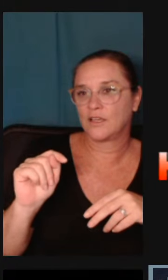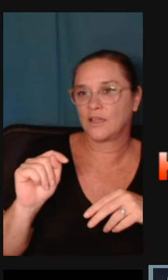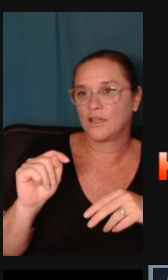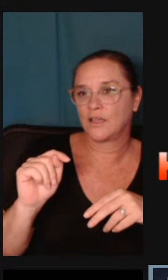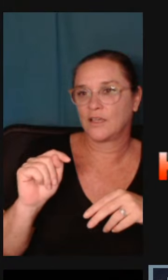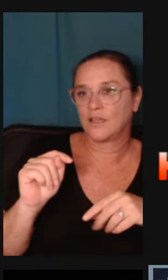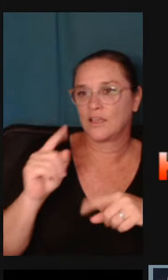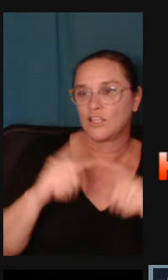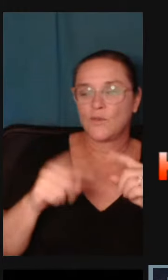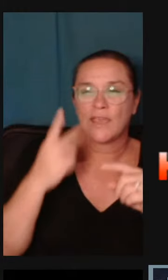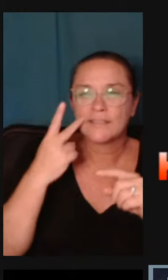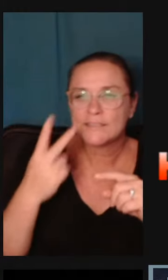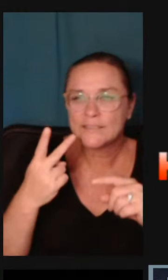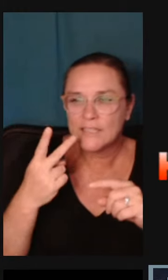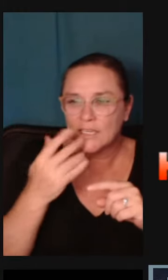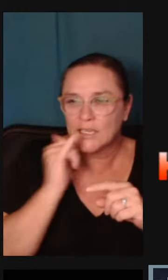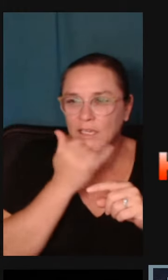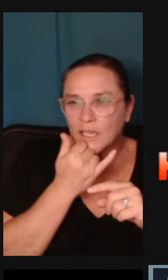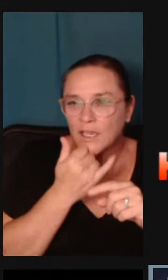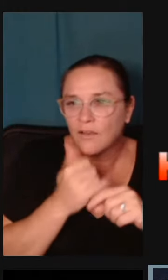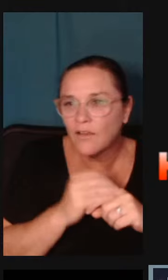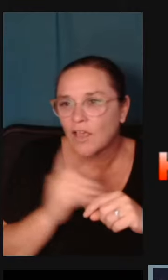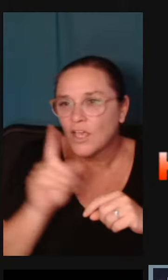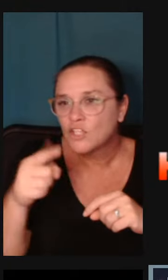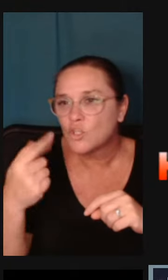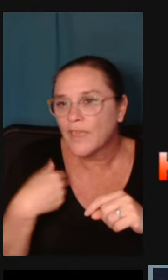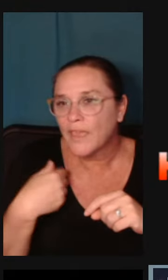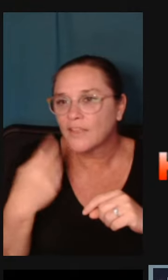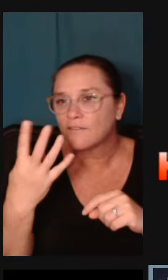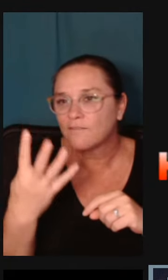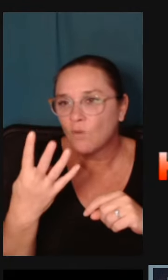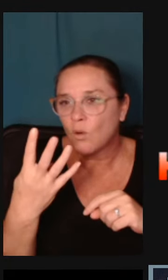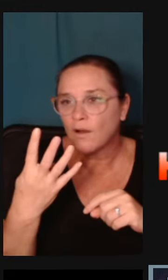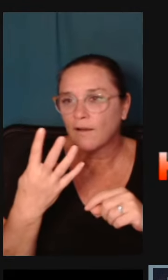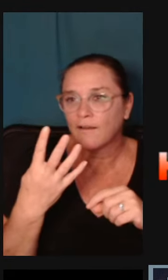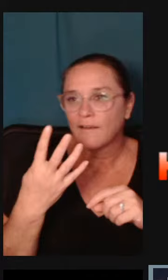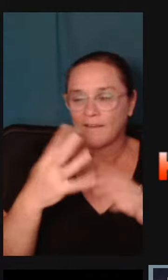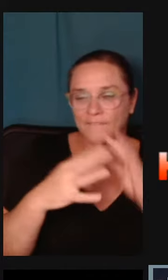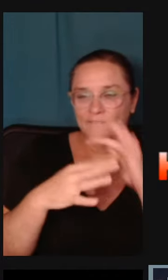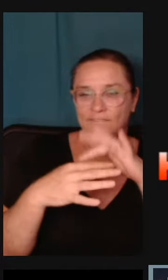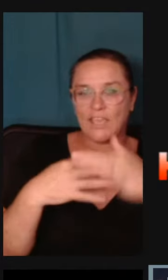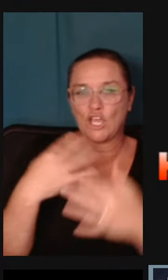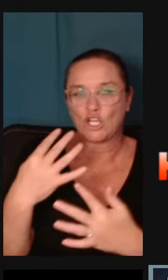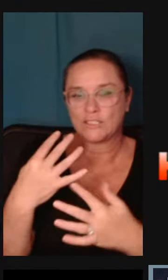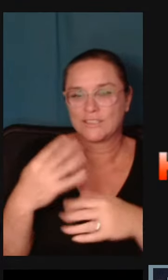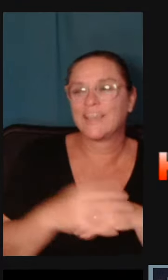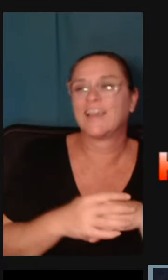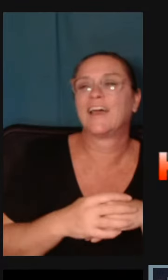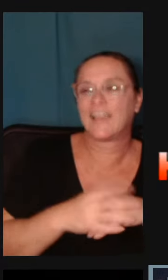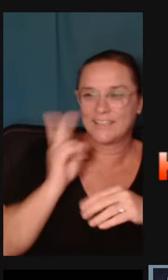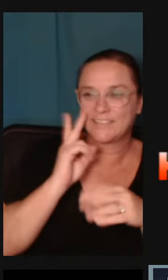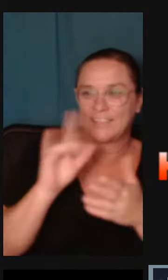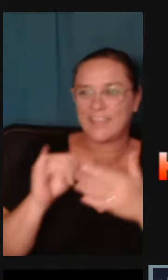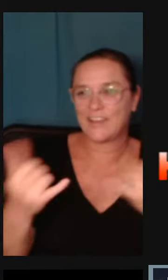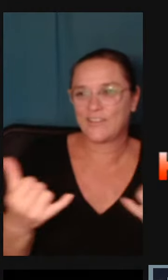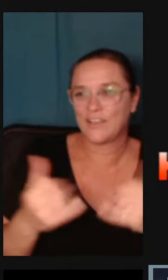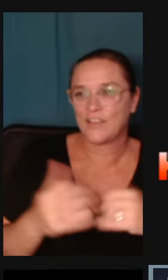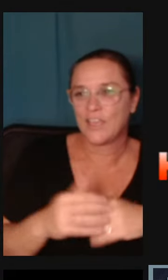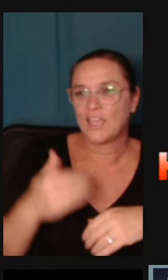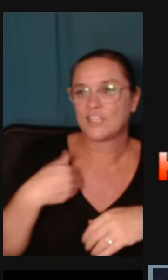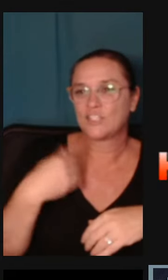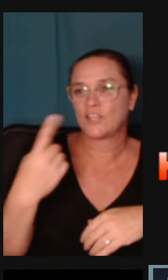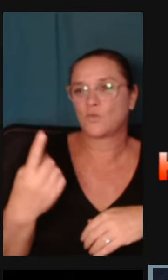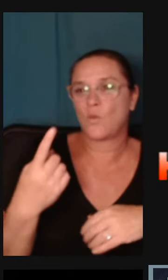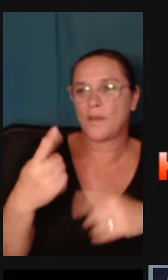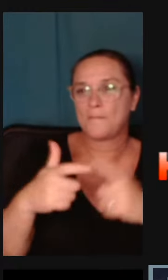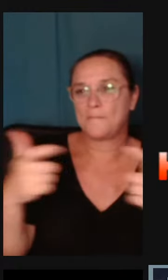can't really see. She's only got 4 fingers. Oh yeah, I see that now. I mean, she has one big middle